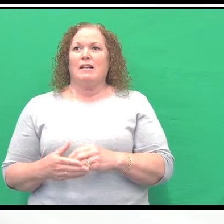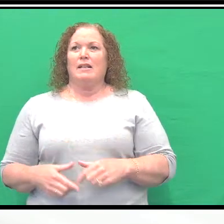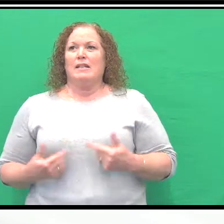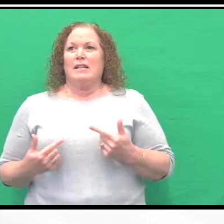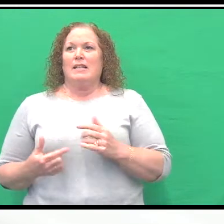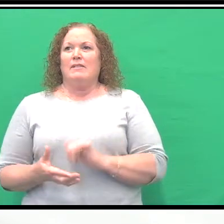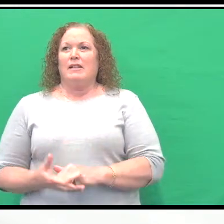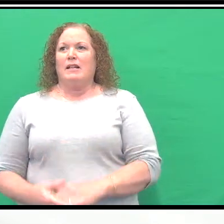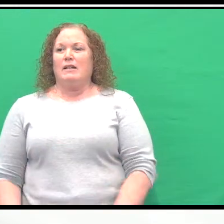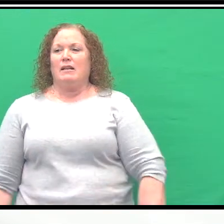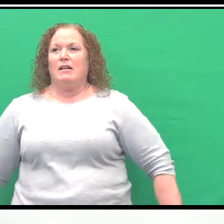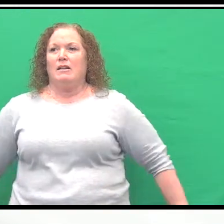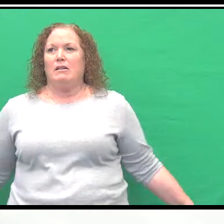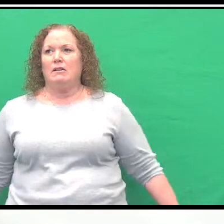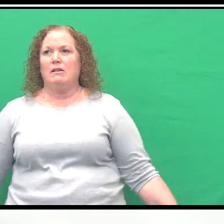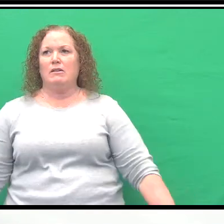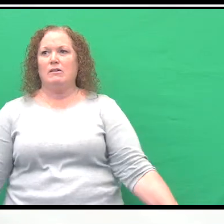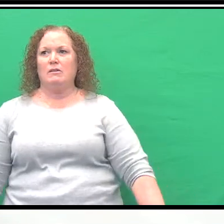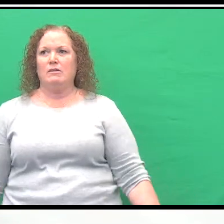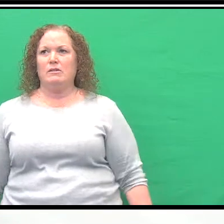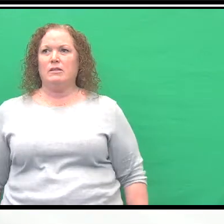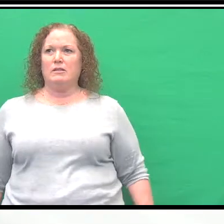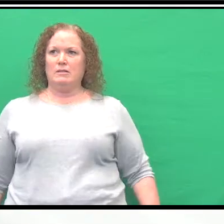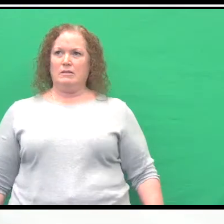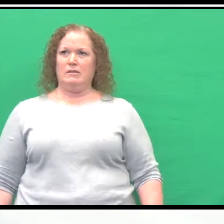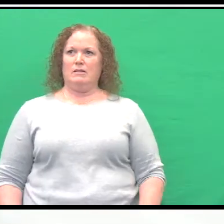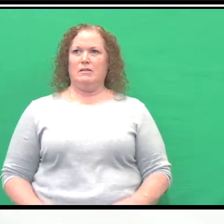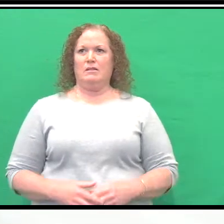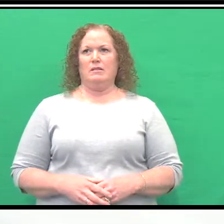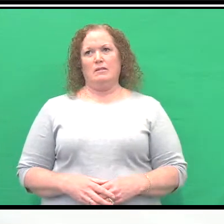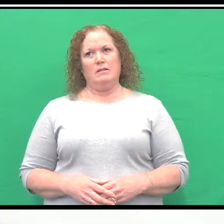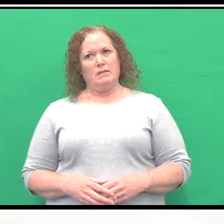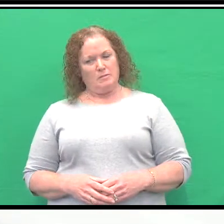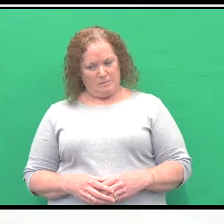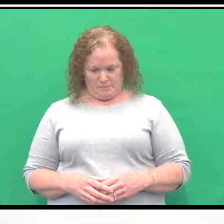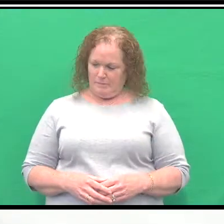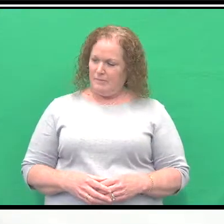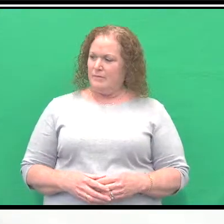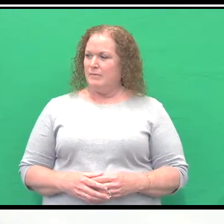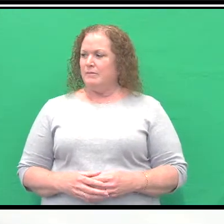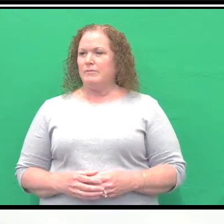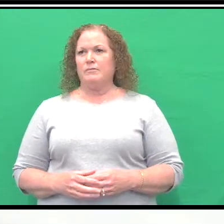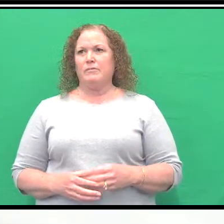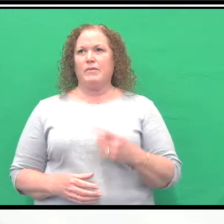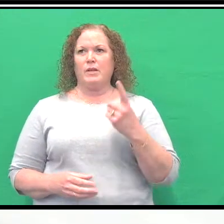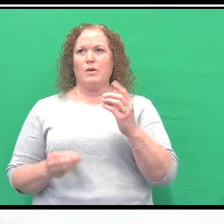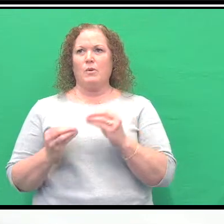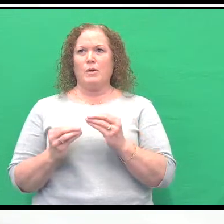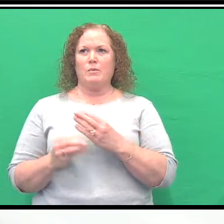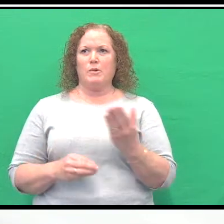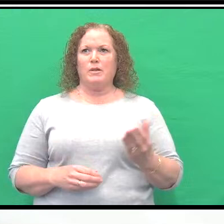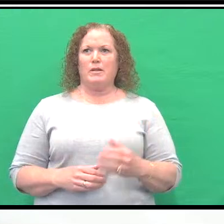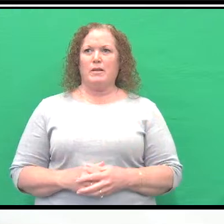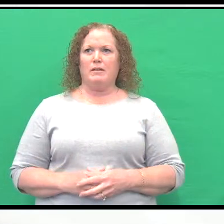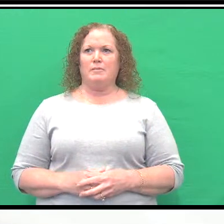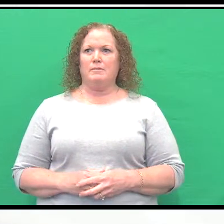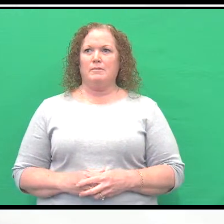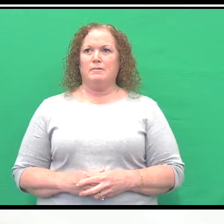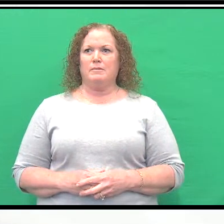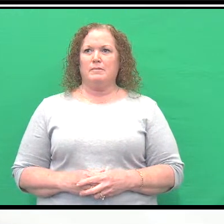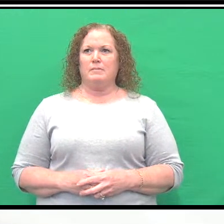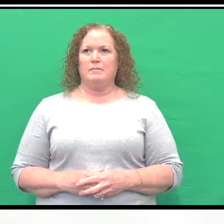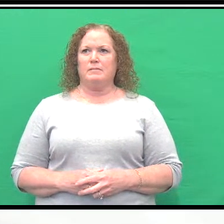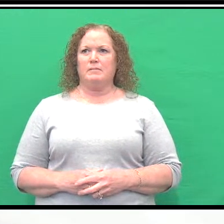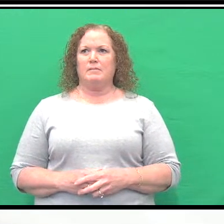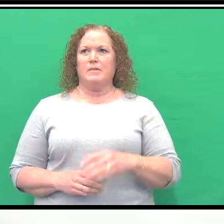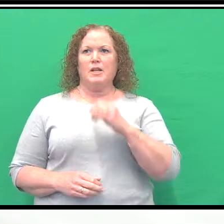Just one more thing. As we're here up before the public and in the board seats, you don't have a chance to see